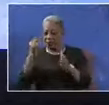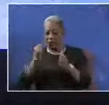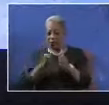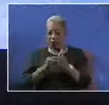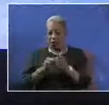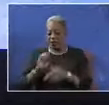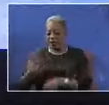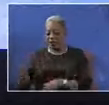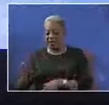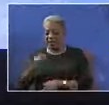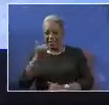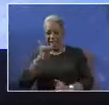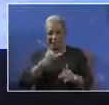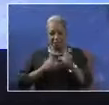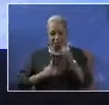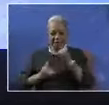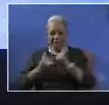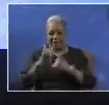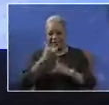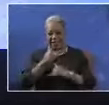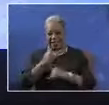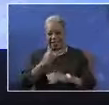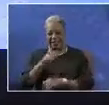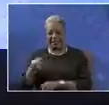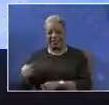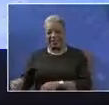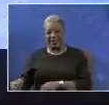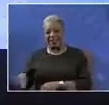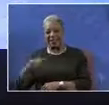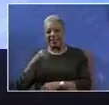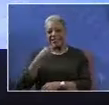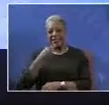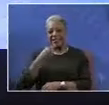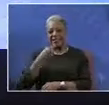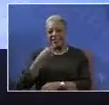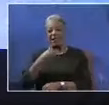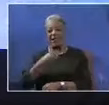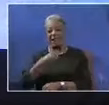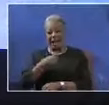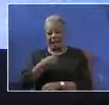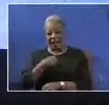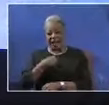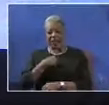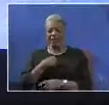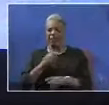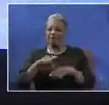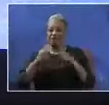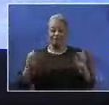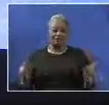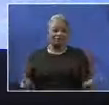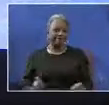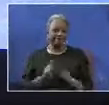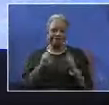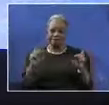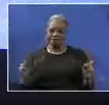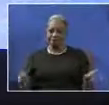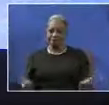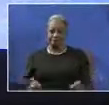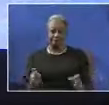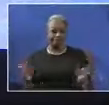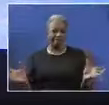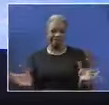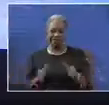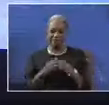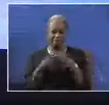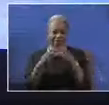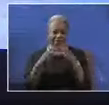just didn't say, I have sinned. He said, I have sinned greatly. I have